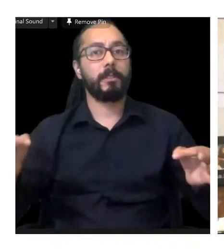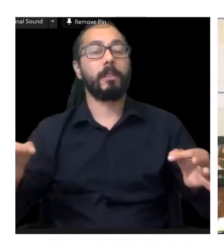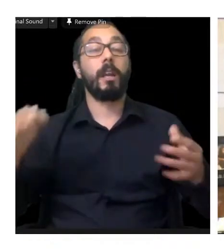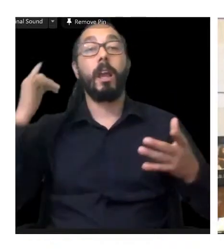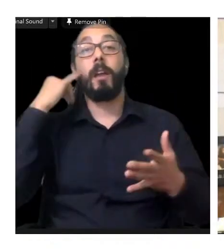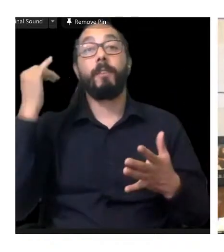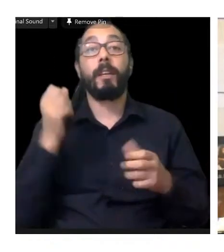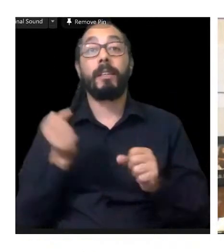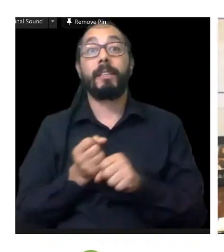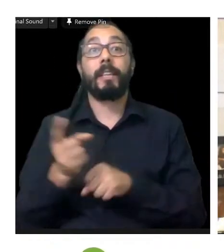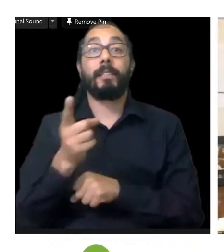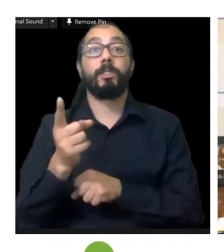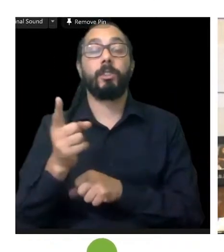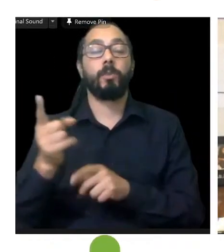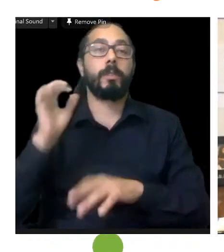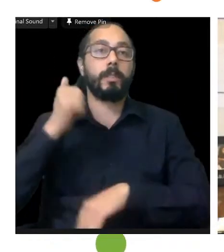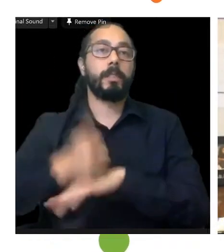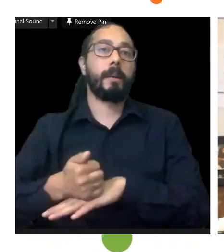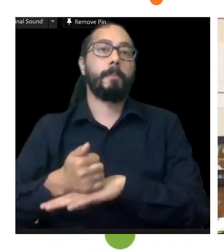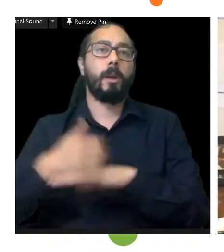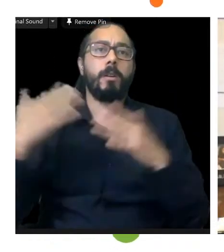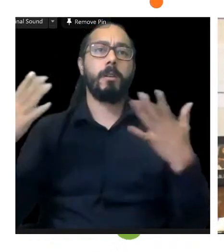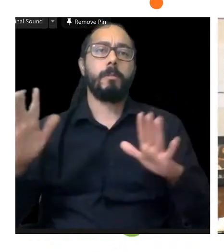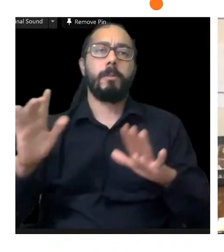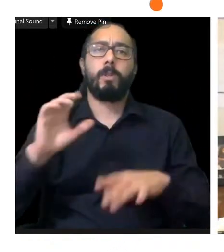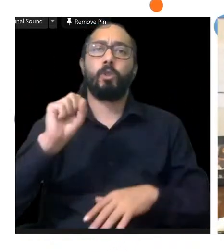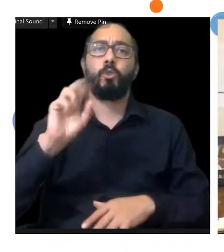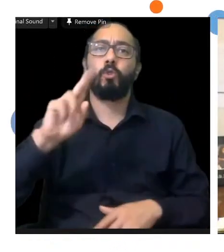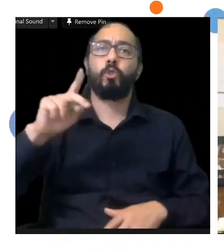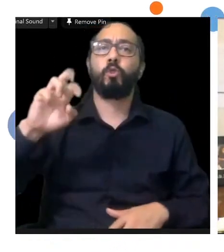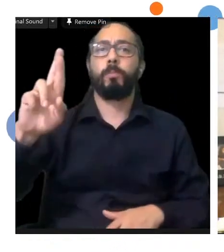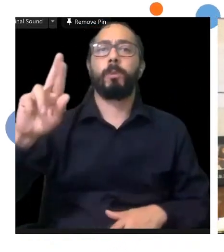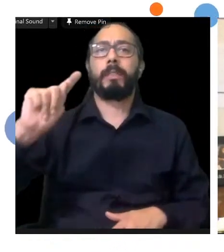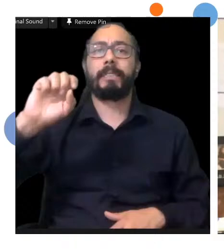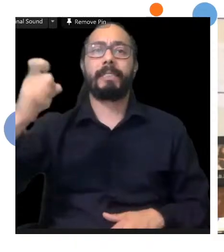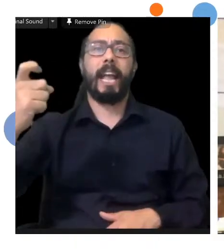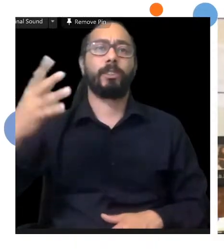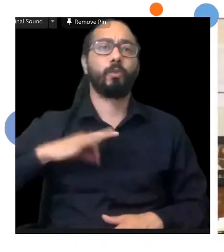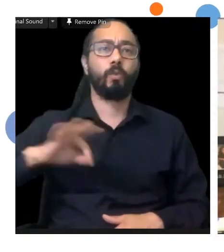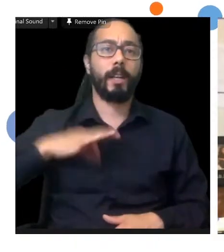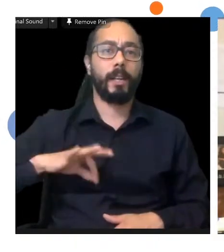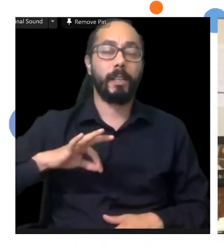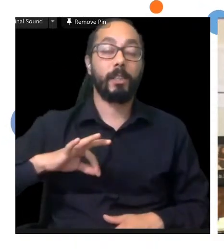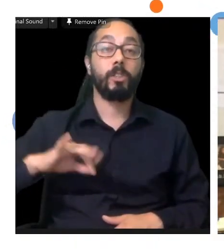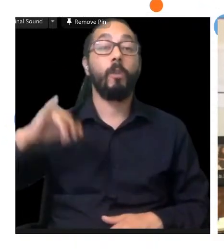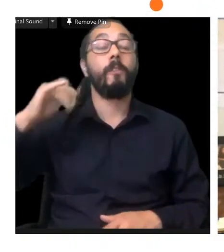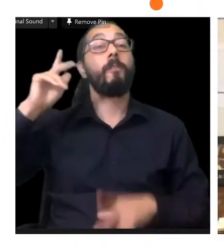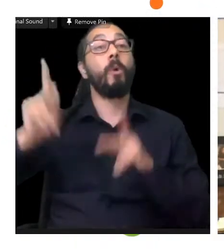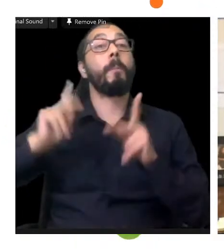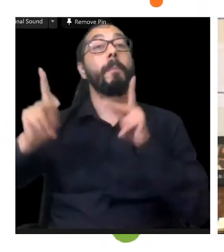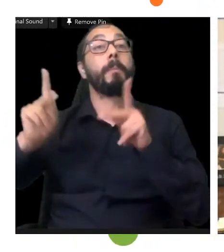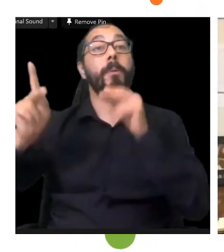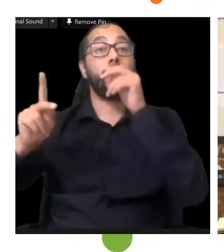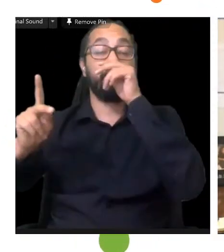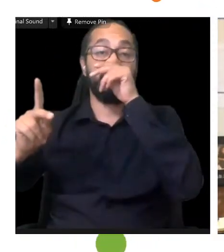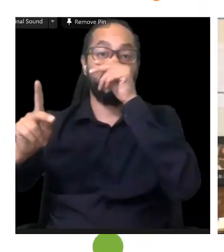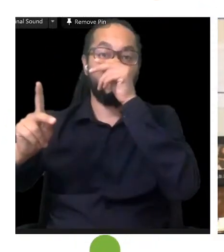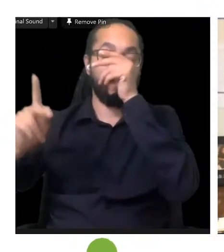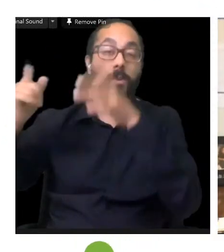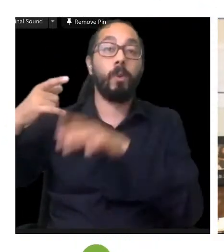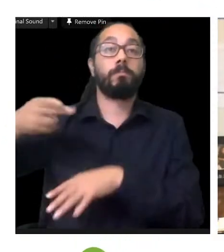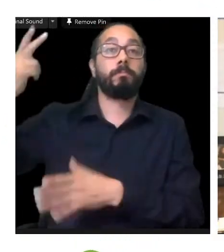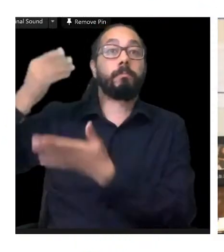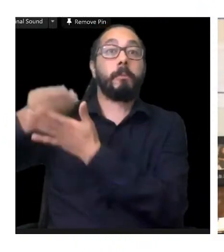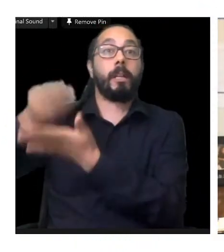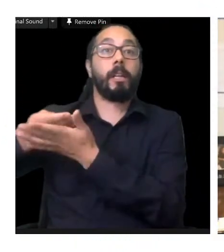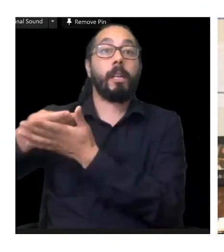tax credit where we said to people, you know, especially people that are in higher income tax brackets, they get 50% of their money back when they write a